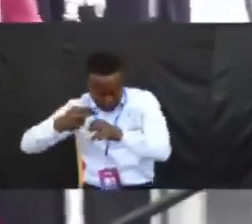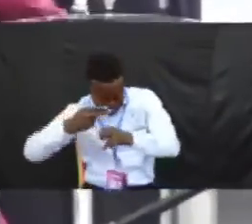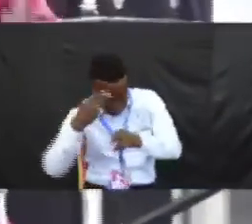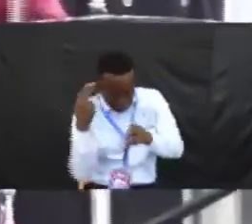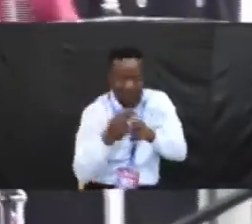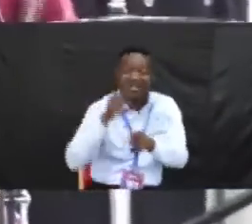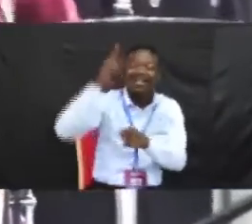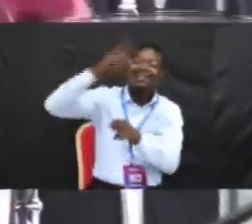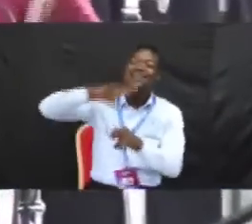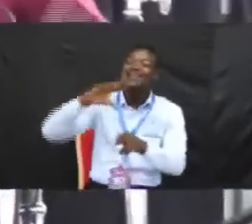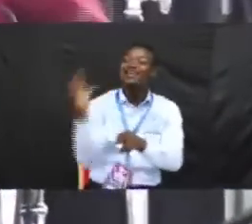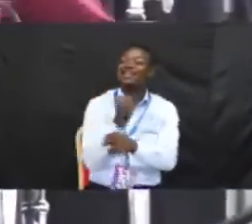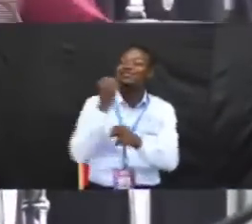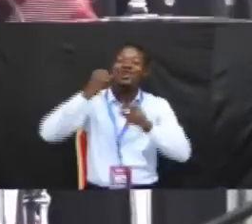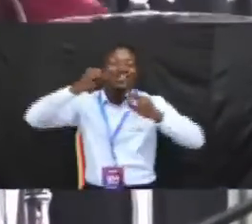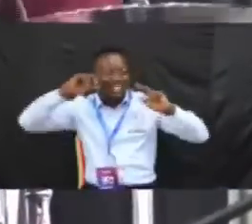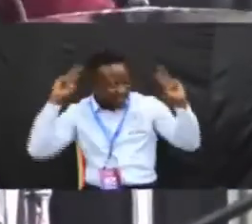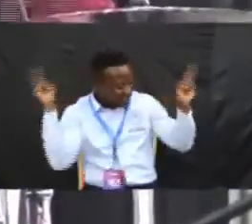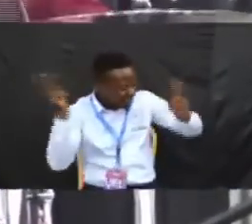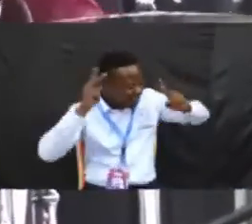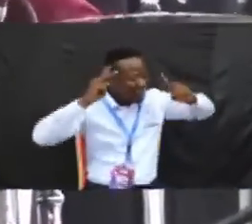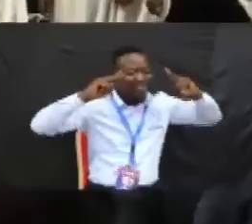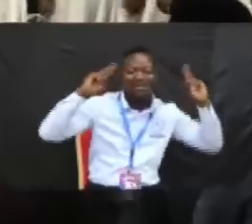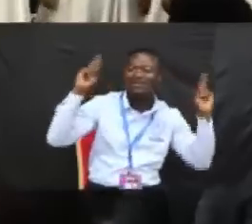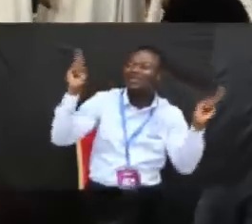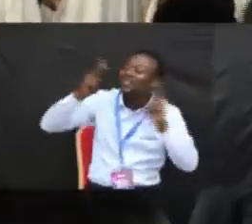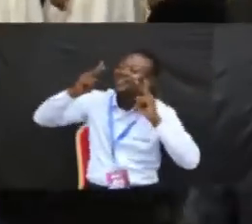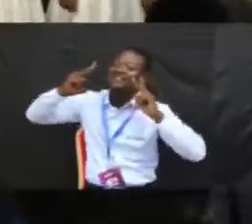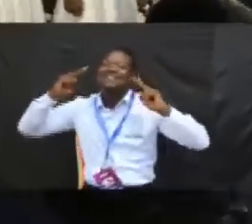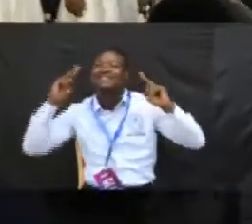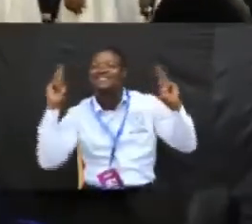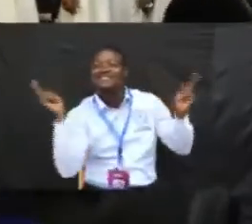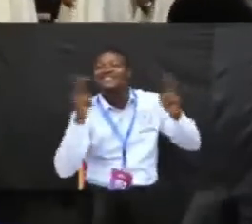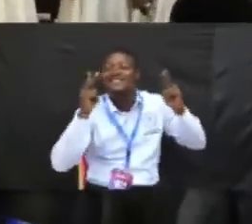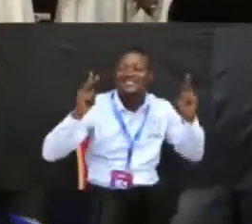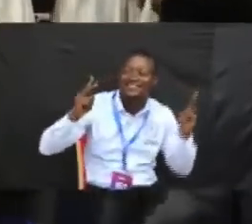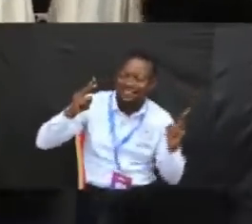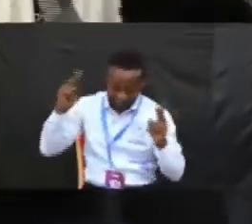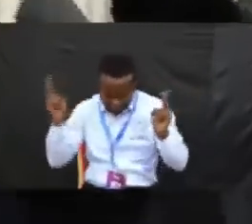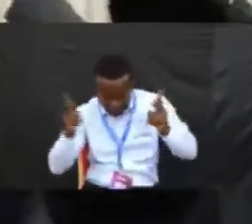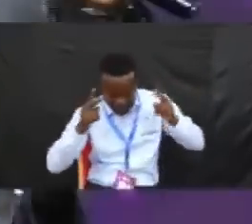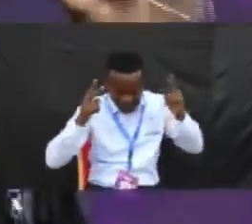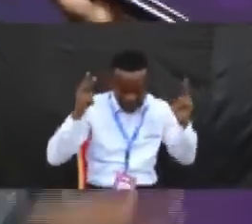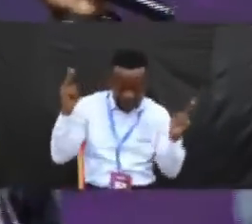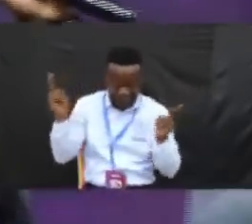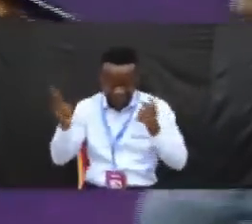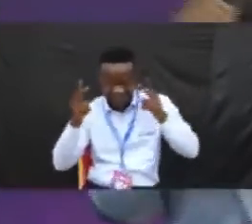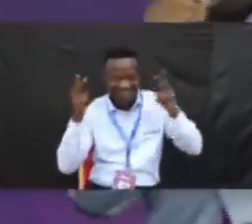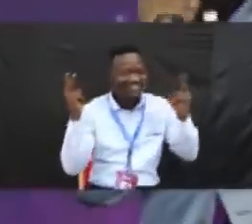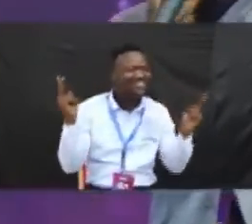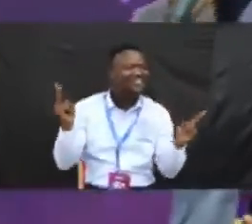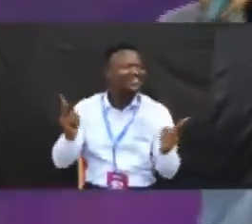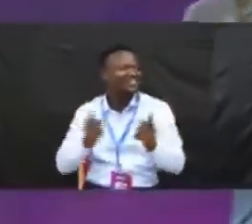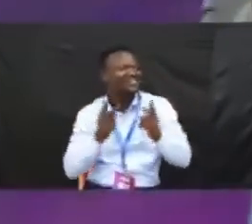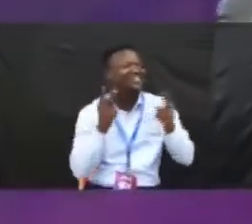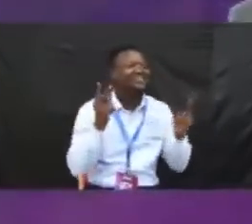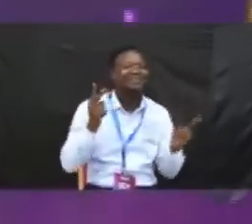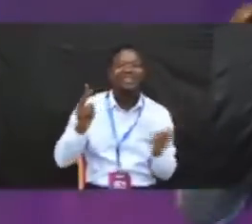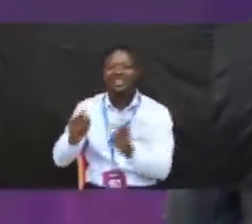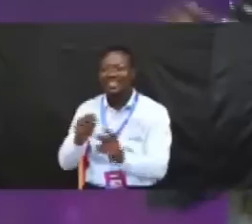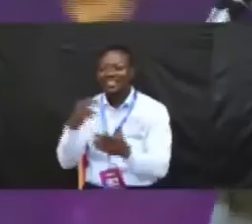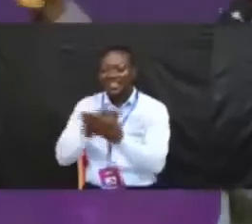name. You have won the victory. The lamb of God was